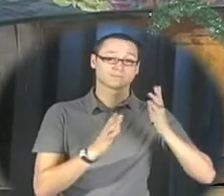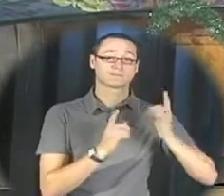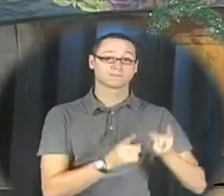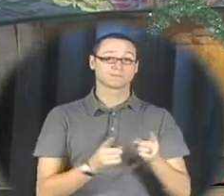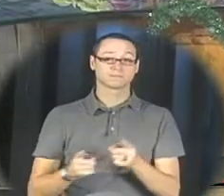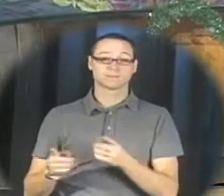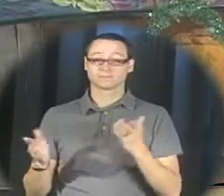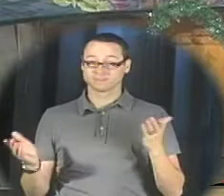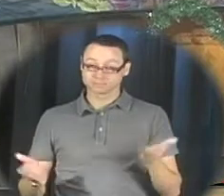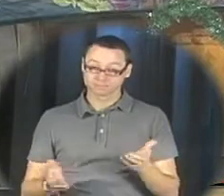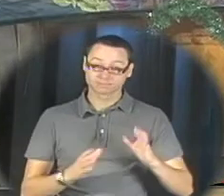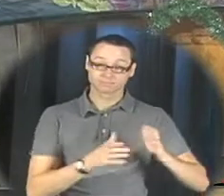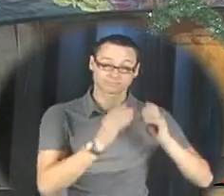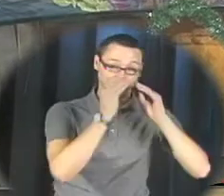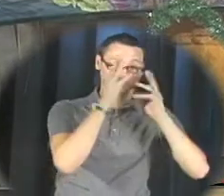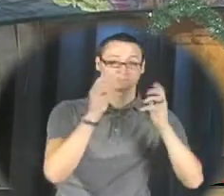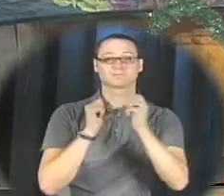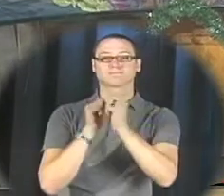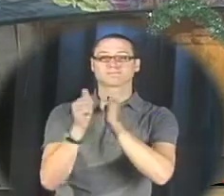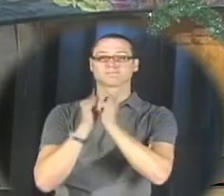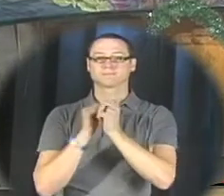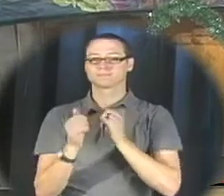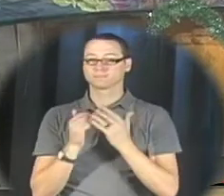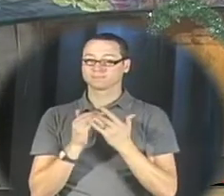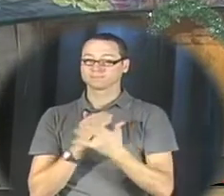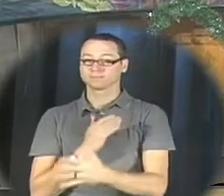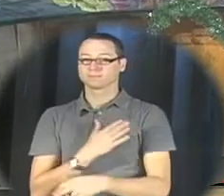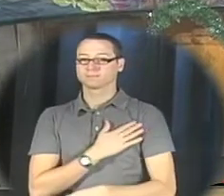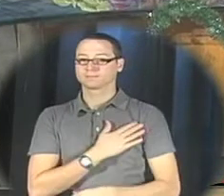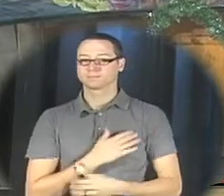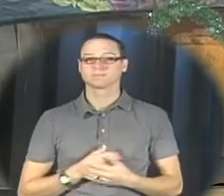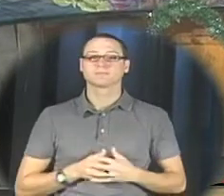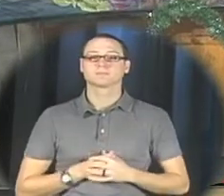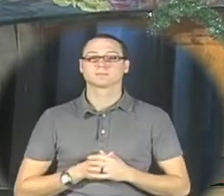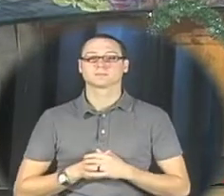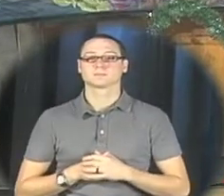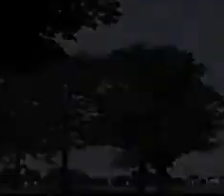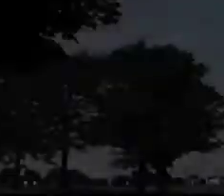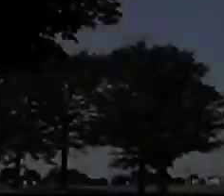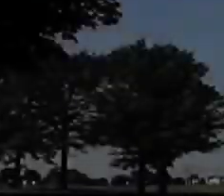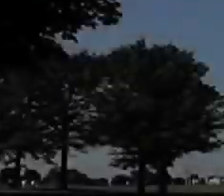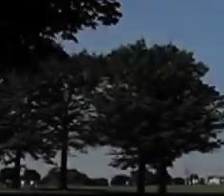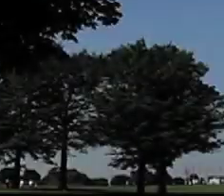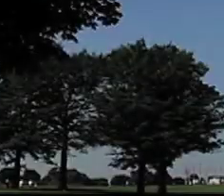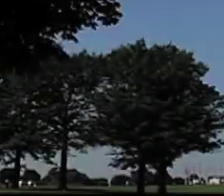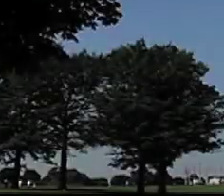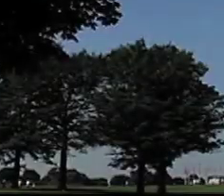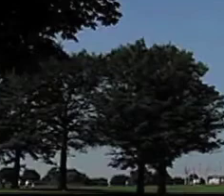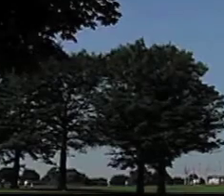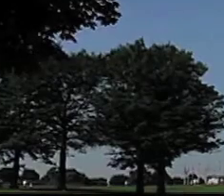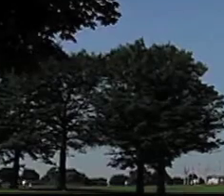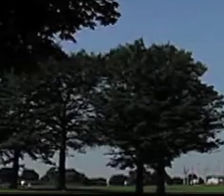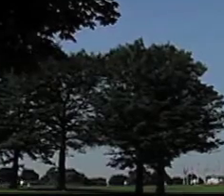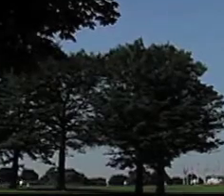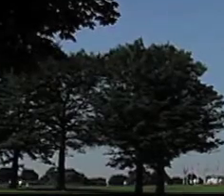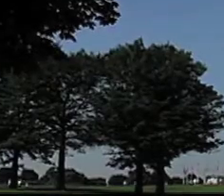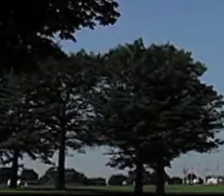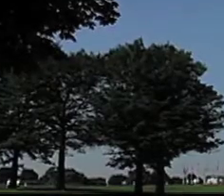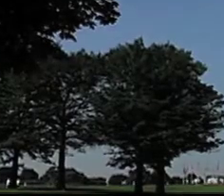dates, events, club news and sports. All this will be coming up after the pledge. Please rise for the pledge.